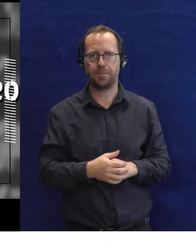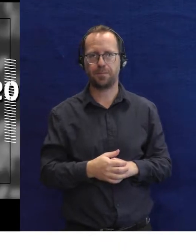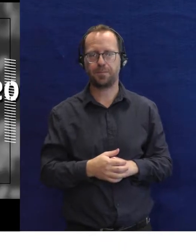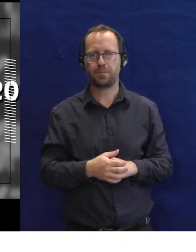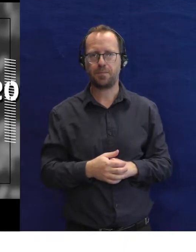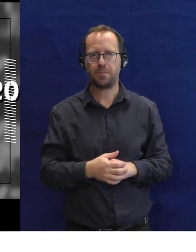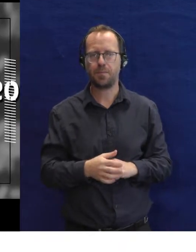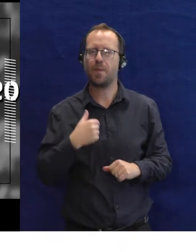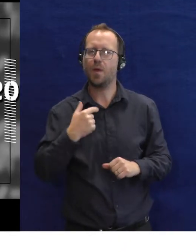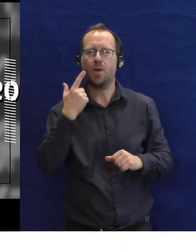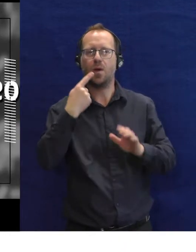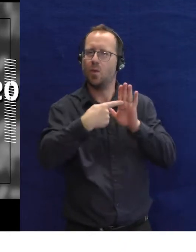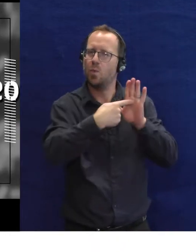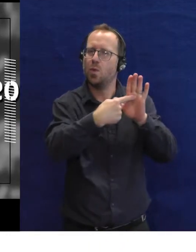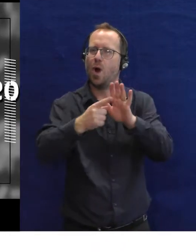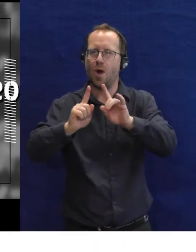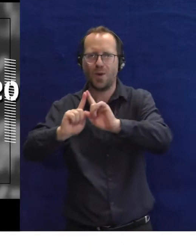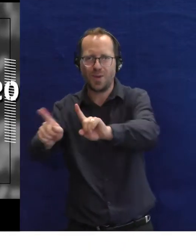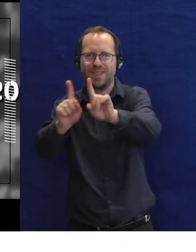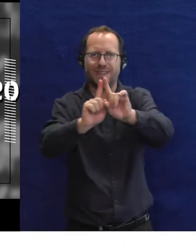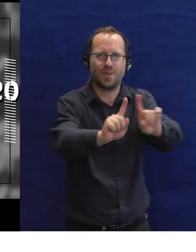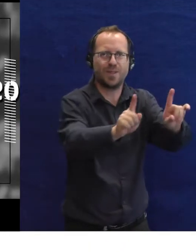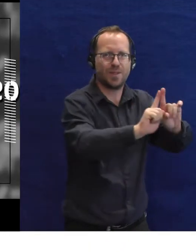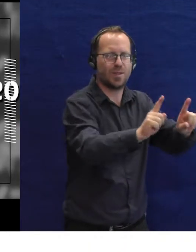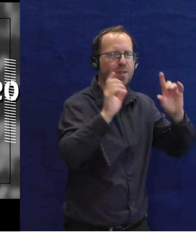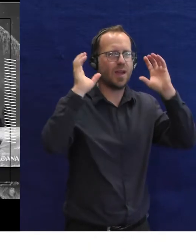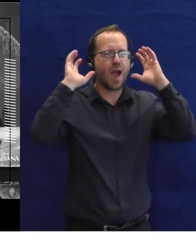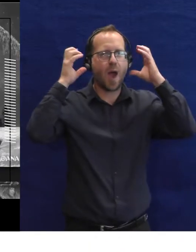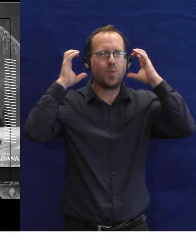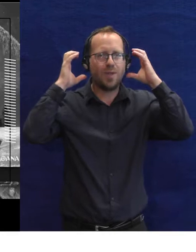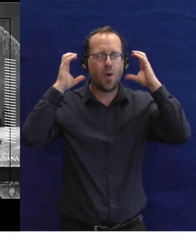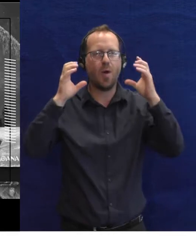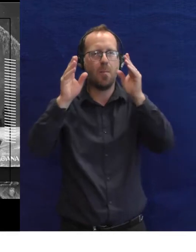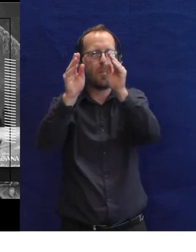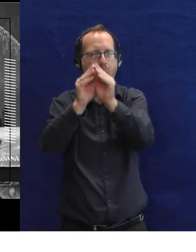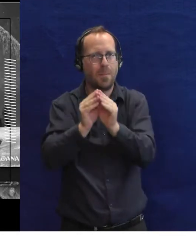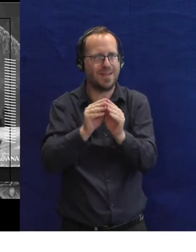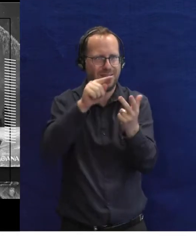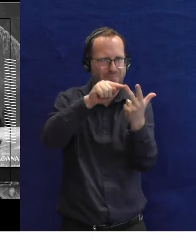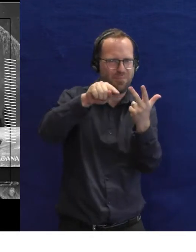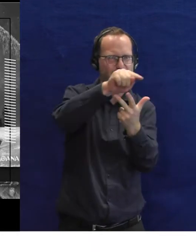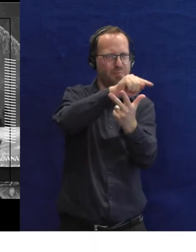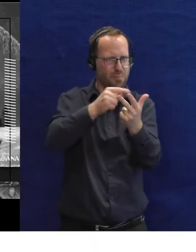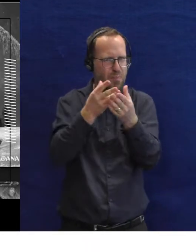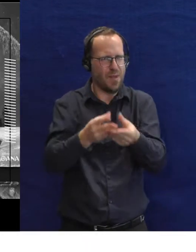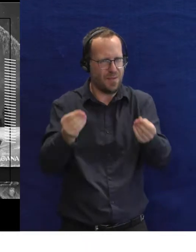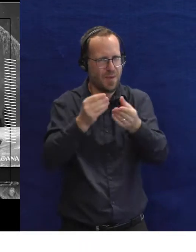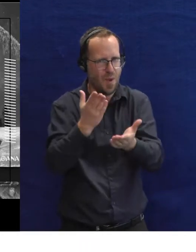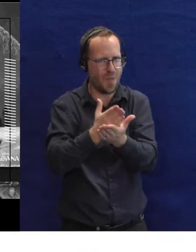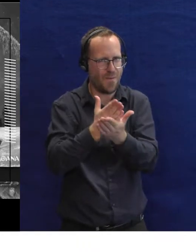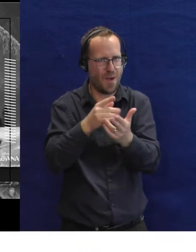I have listed the differences on providing audio descriptions between the key